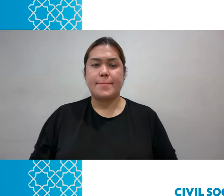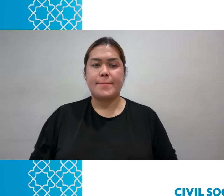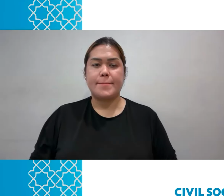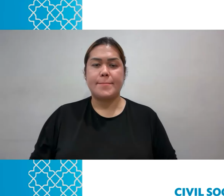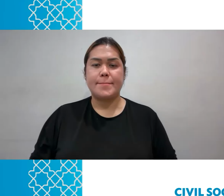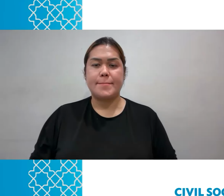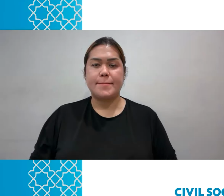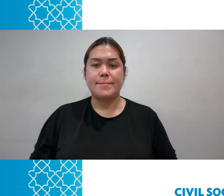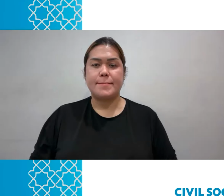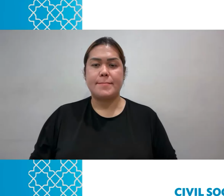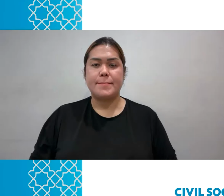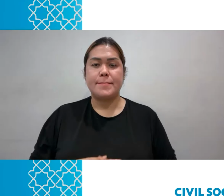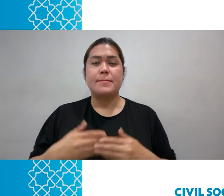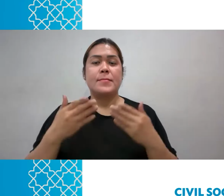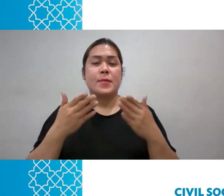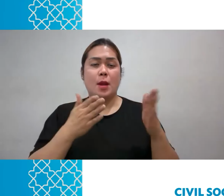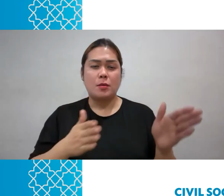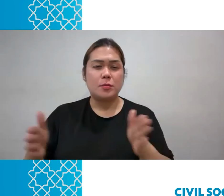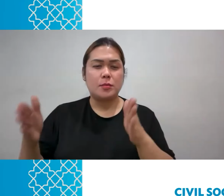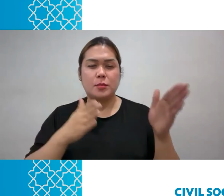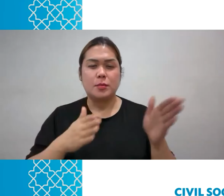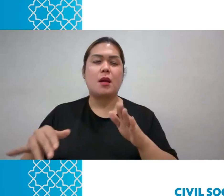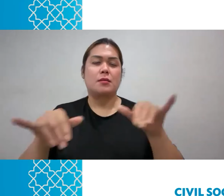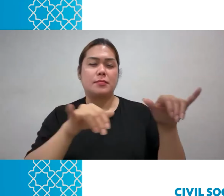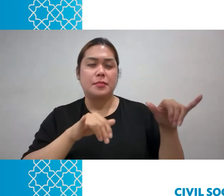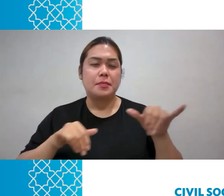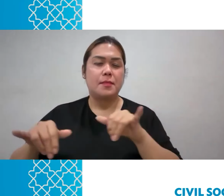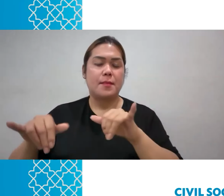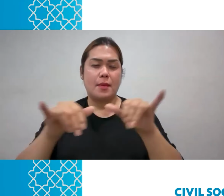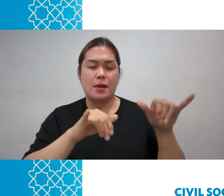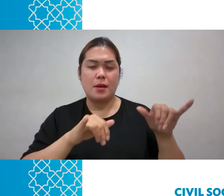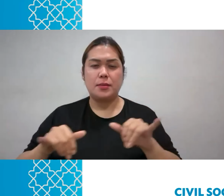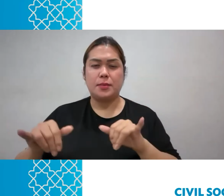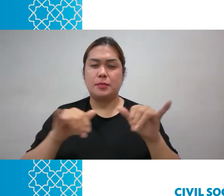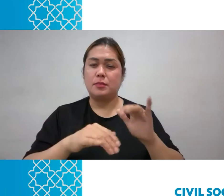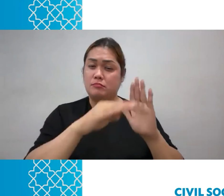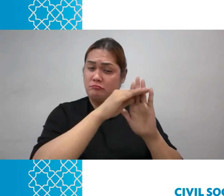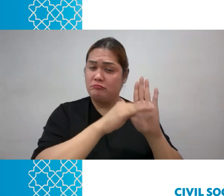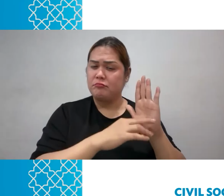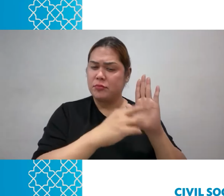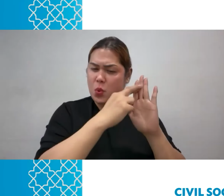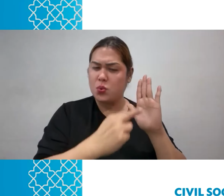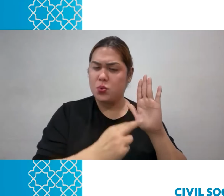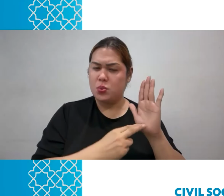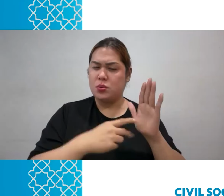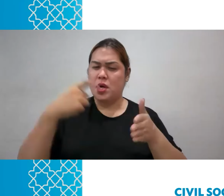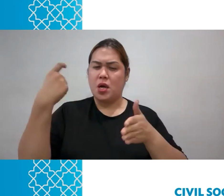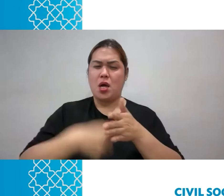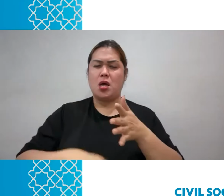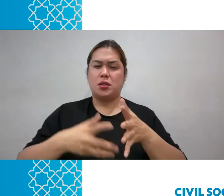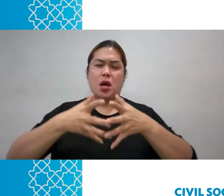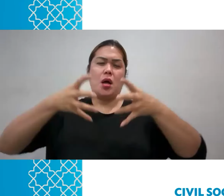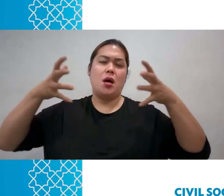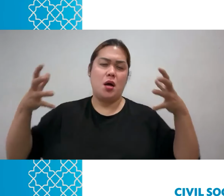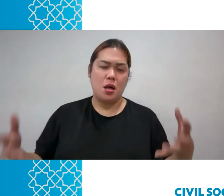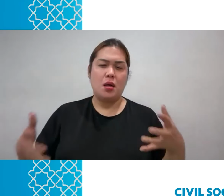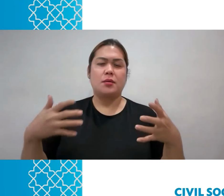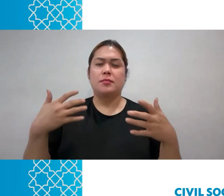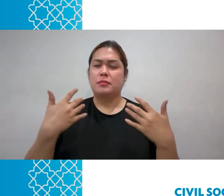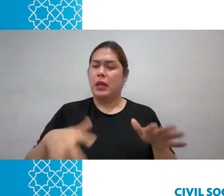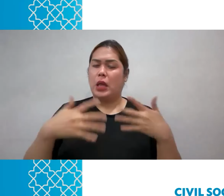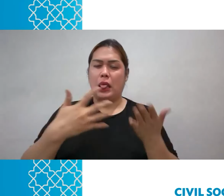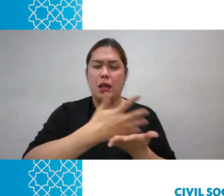setting standards and rules, which would be too costly in any case, both on us and